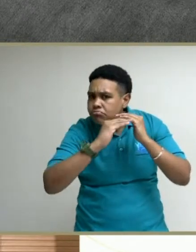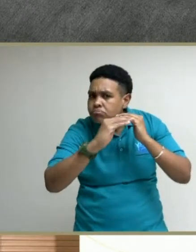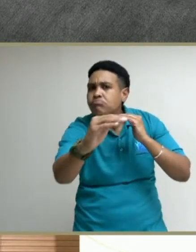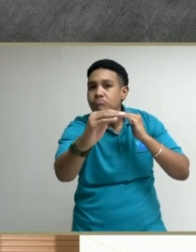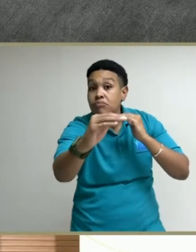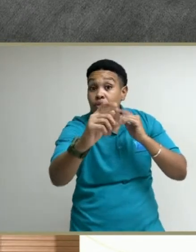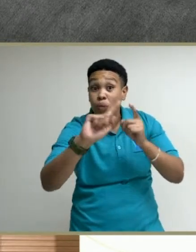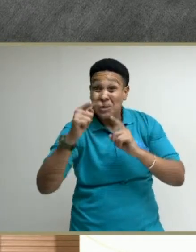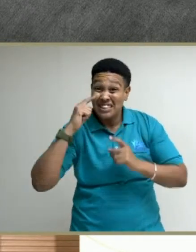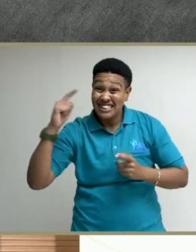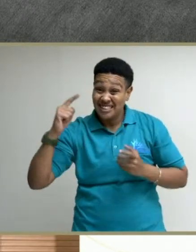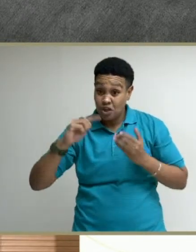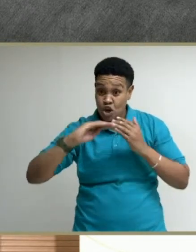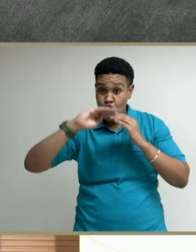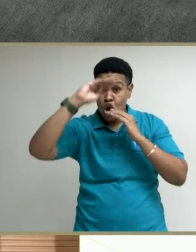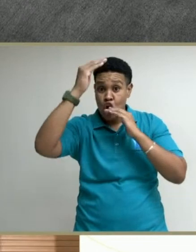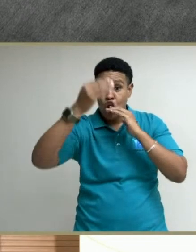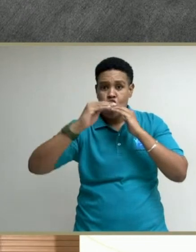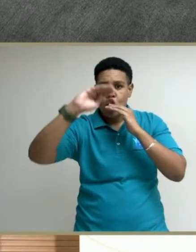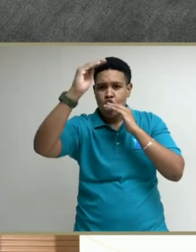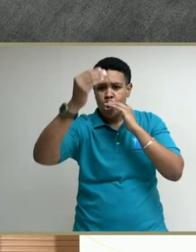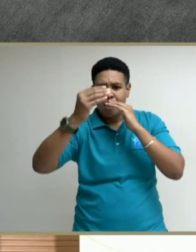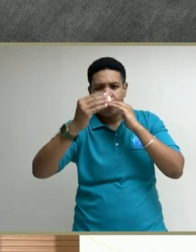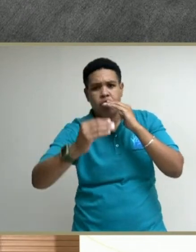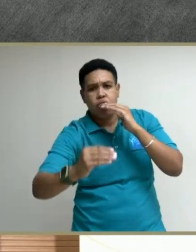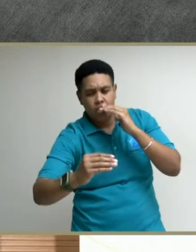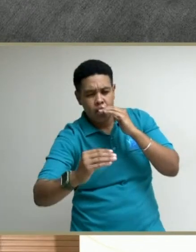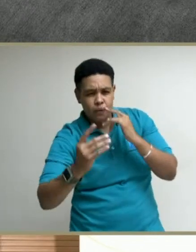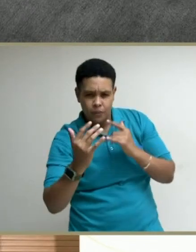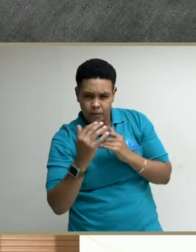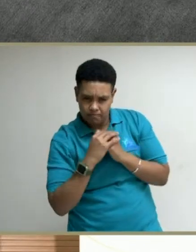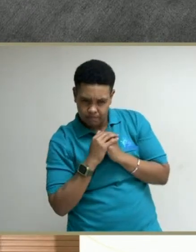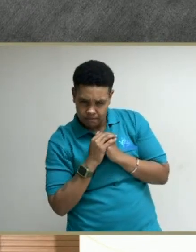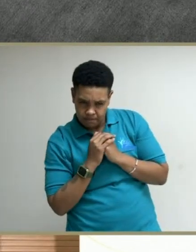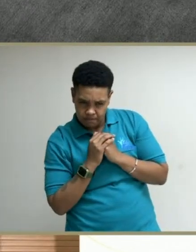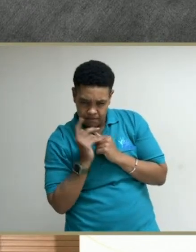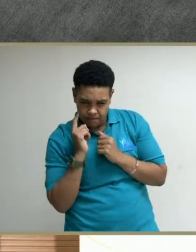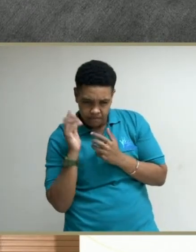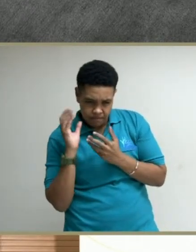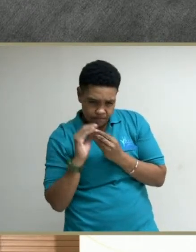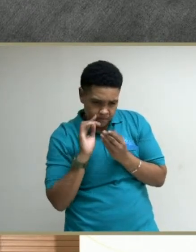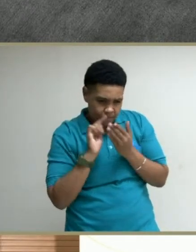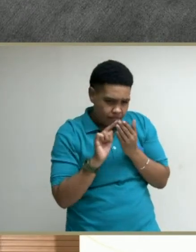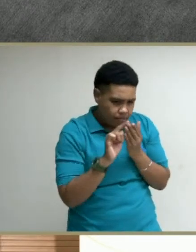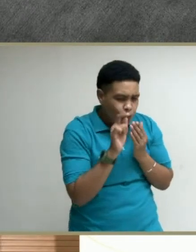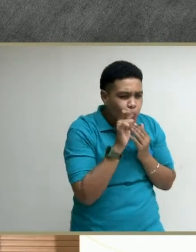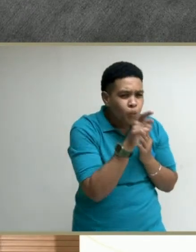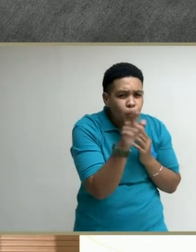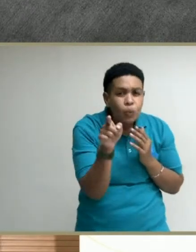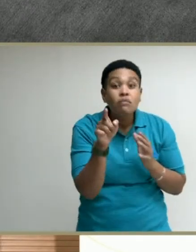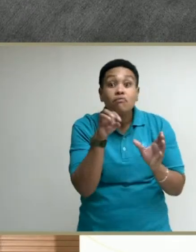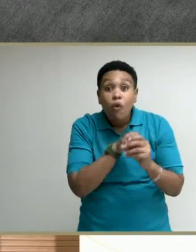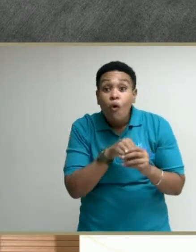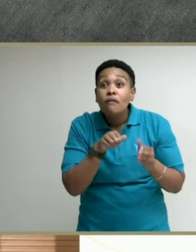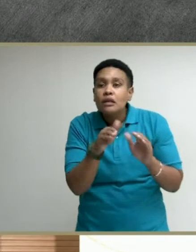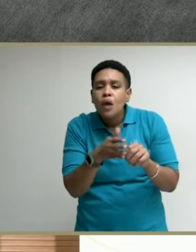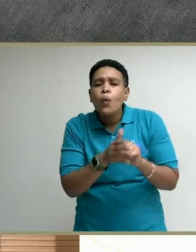of the curve, of course, we have to wait on the cases being investigated to see if that will